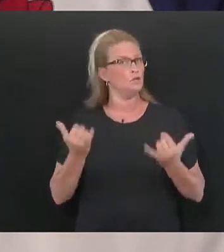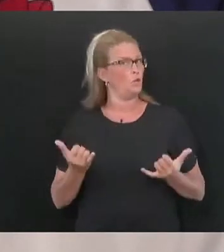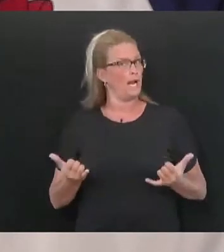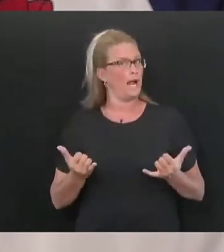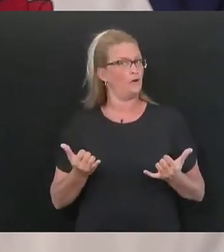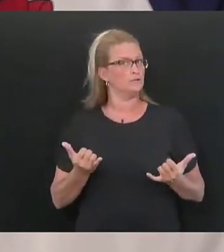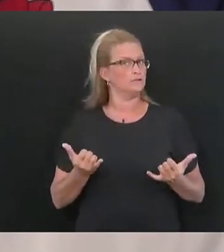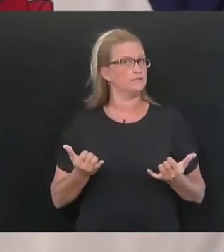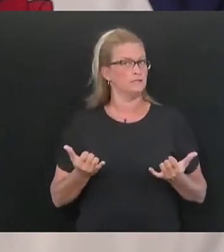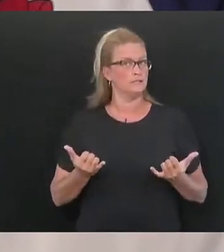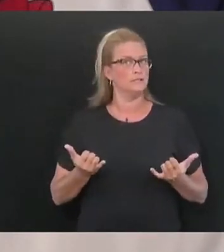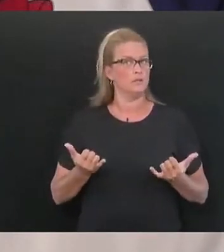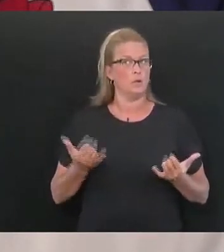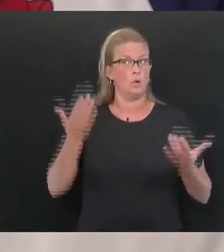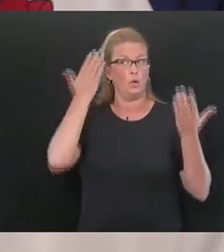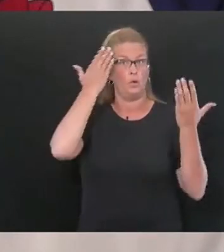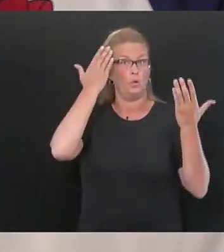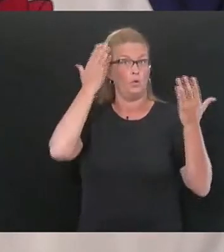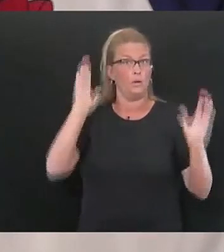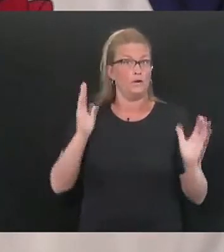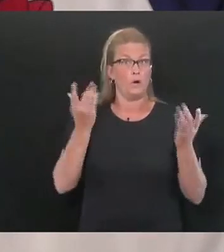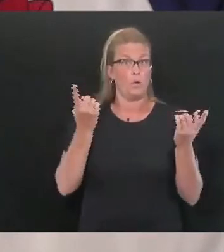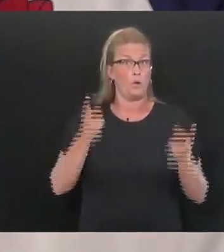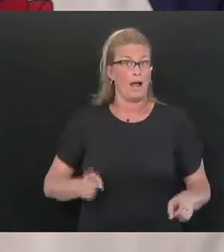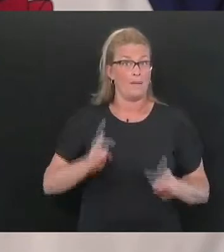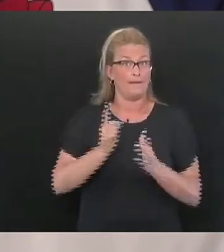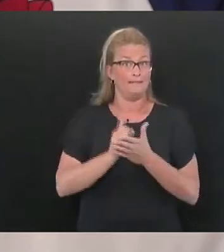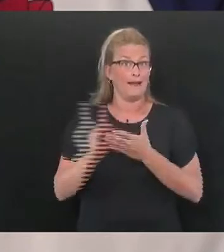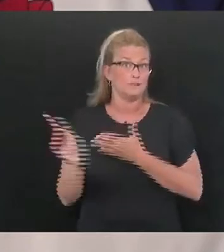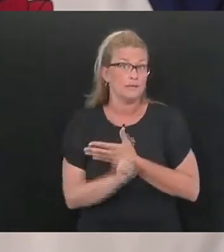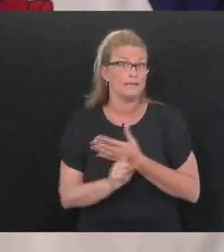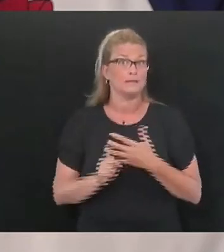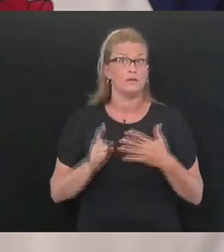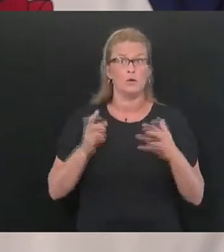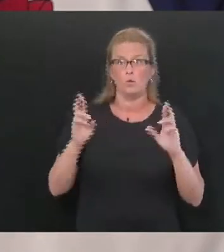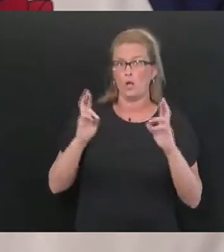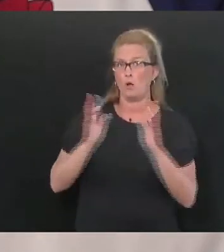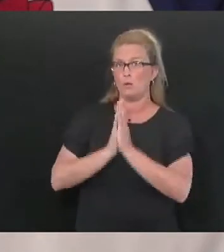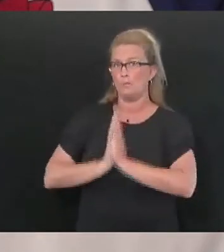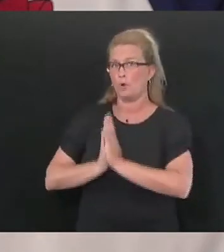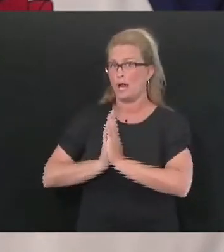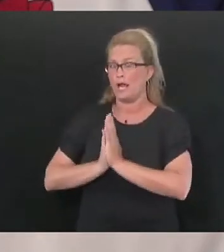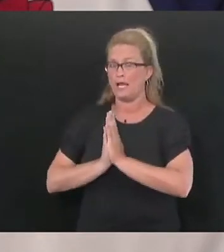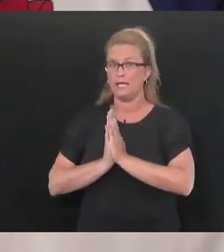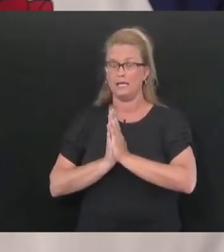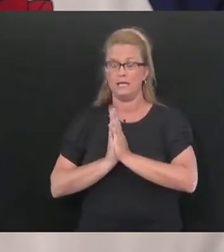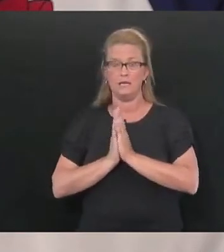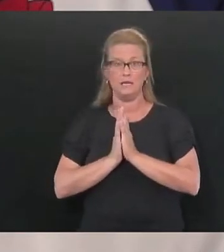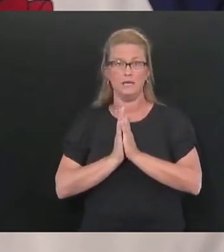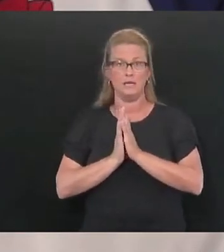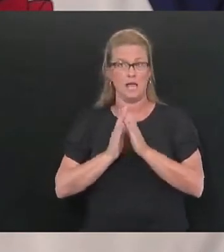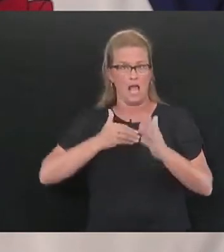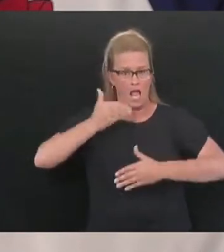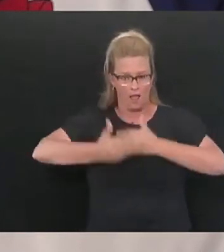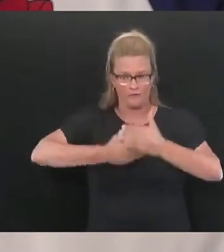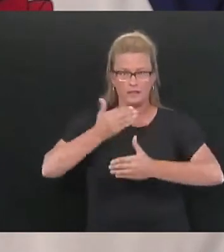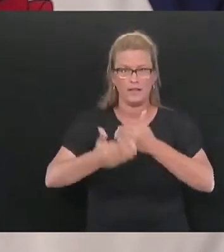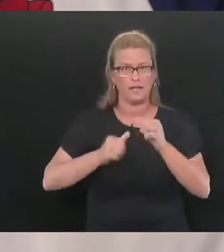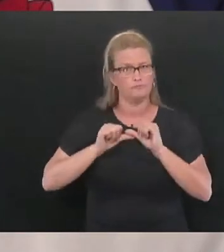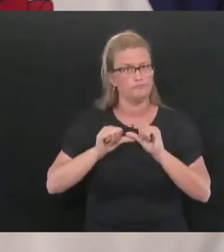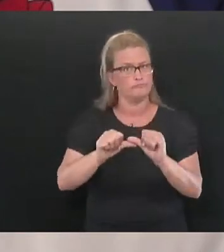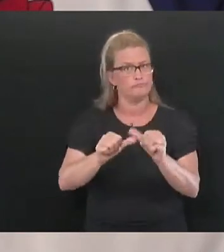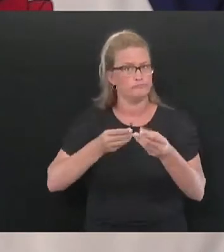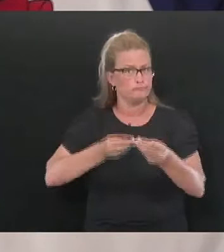who knows what's going to happen in the next week? We hope and pray that we're moving in the right direction